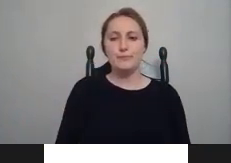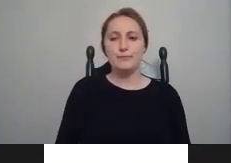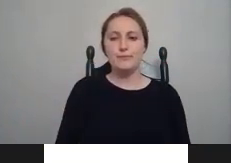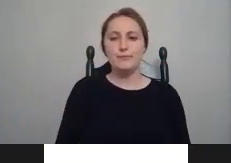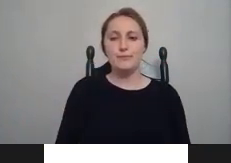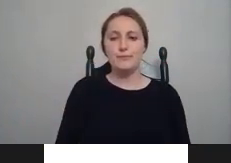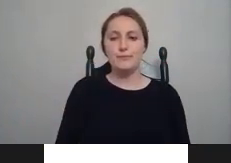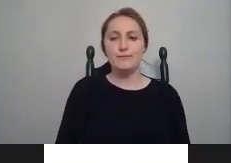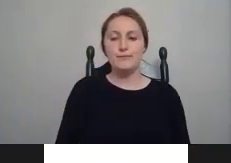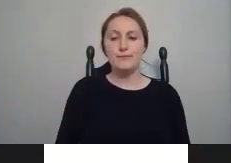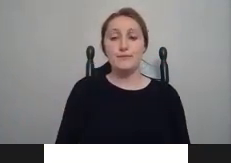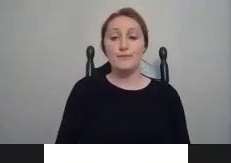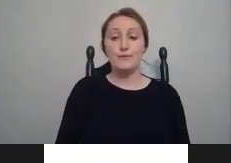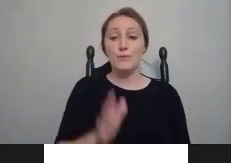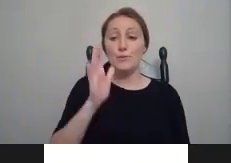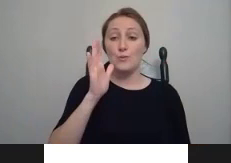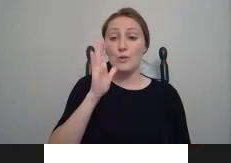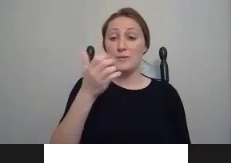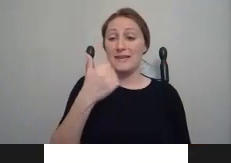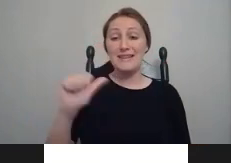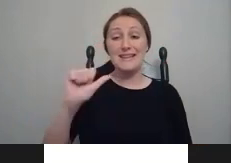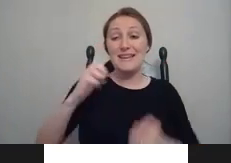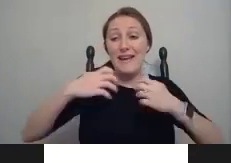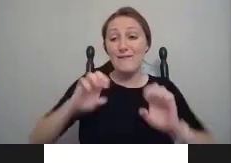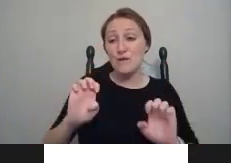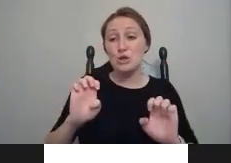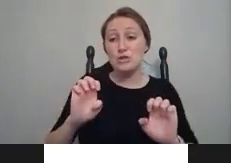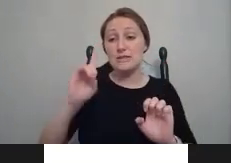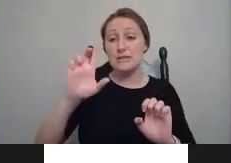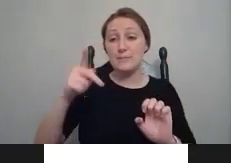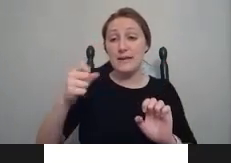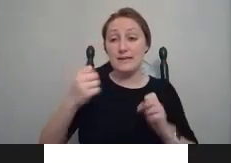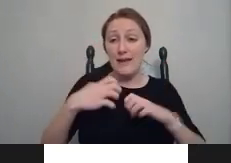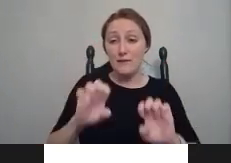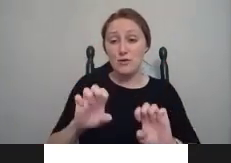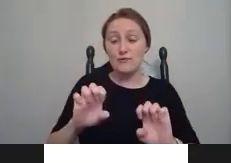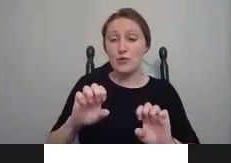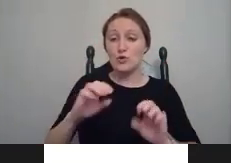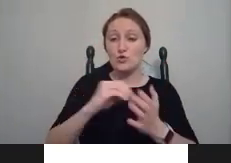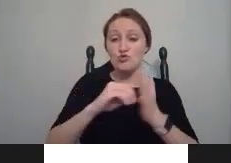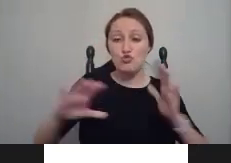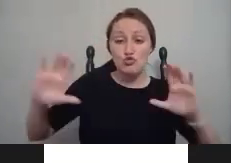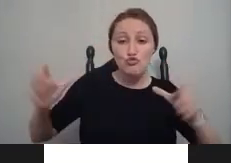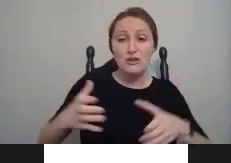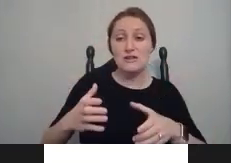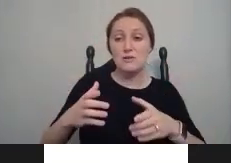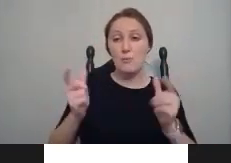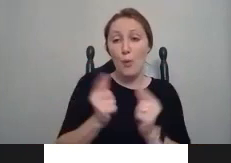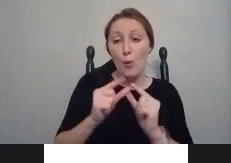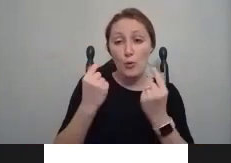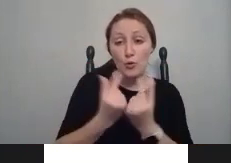Will there be any effort, DCPS organized efforts, to bring students together face-to-face in small groups and